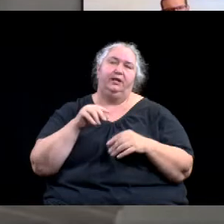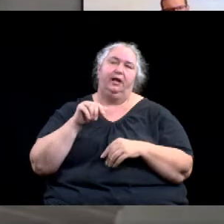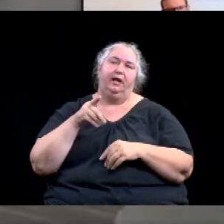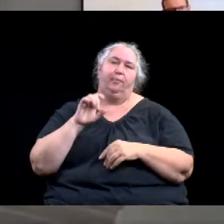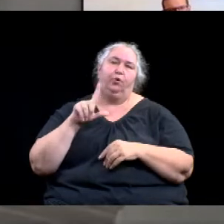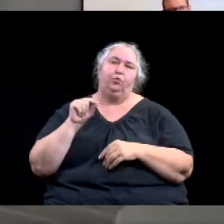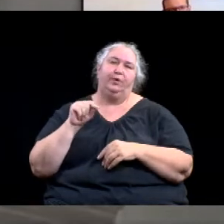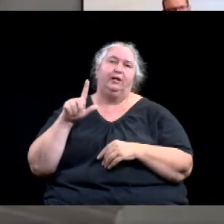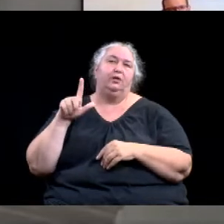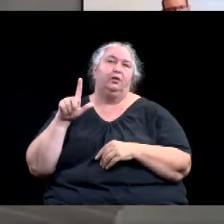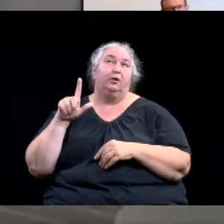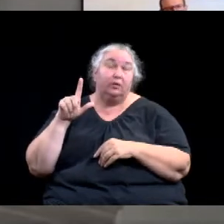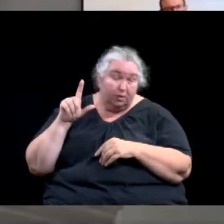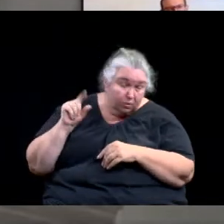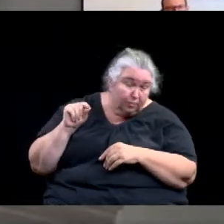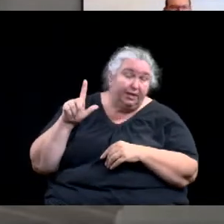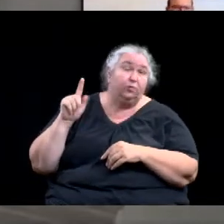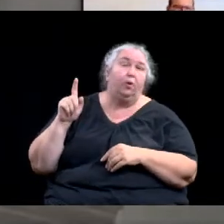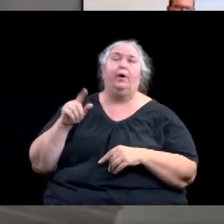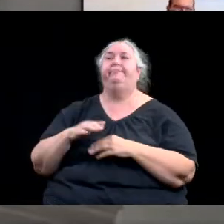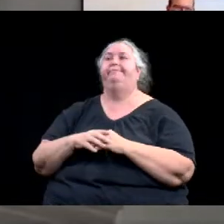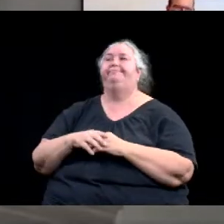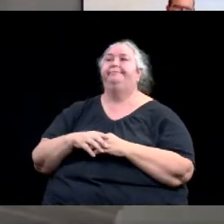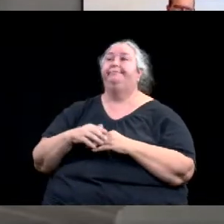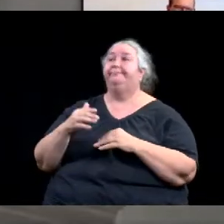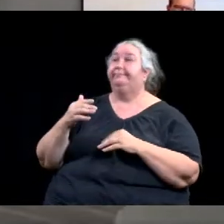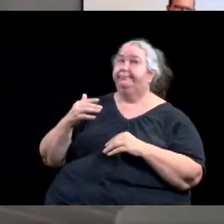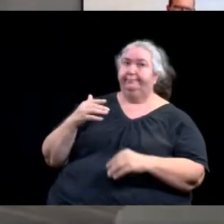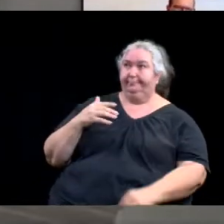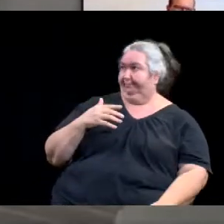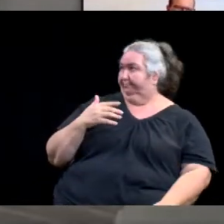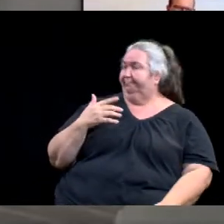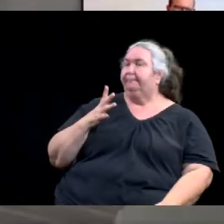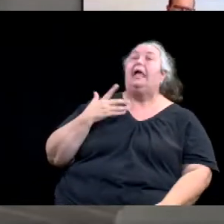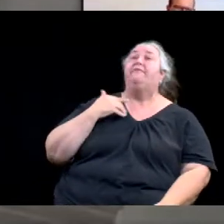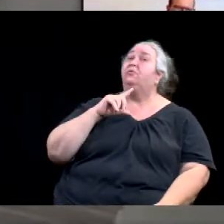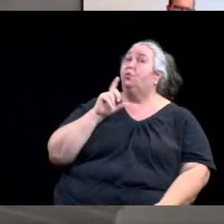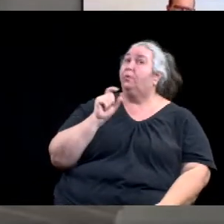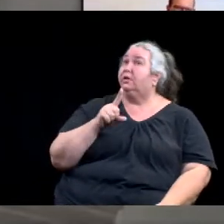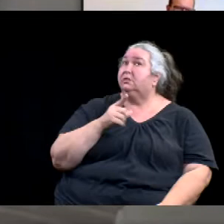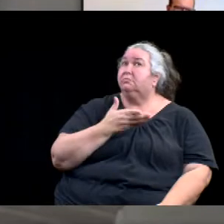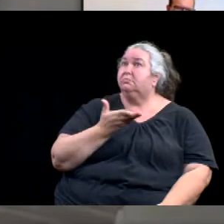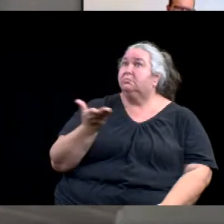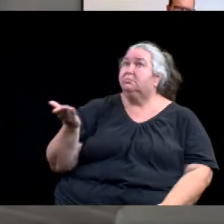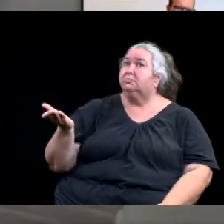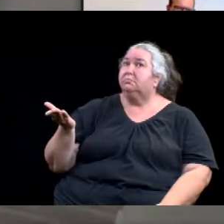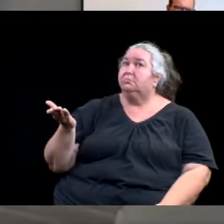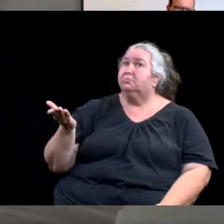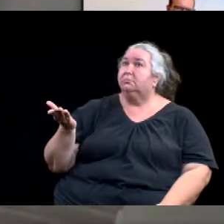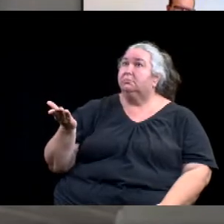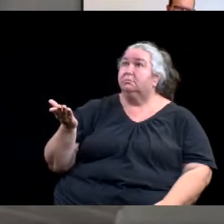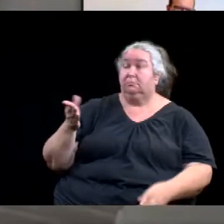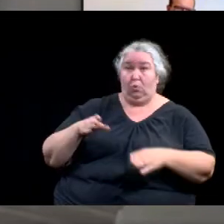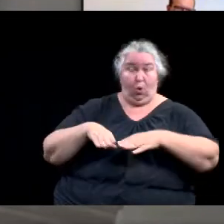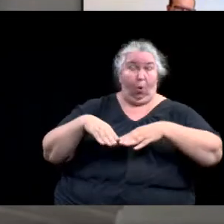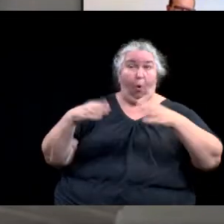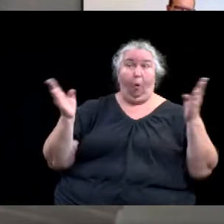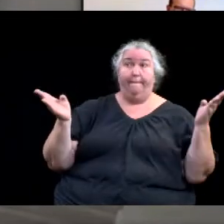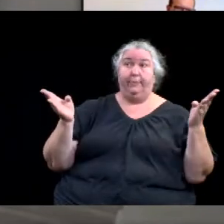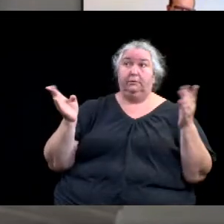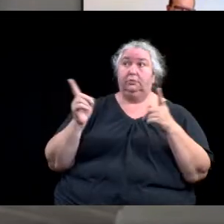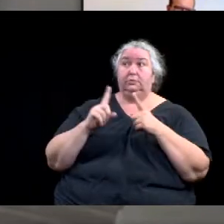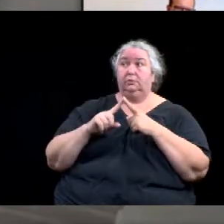We will open the public hearing for comments. Did anyone register to speak? No, sir. We'll close the public hearing. Is there a